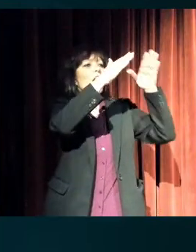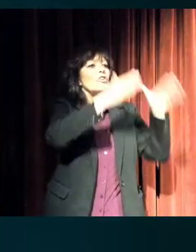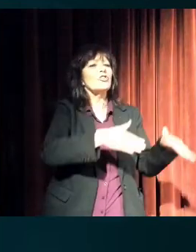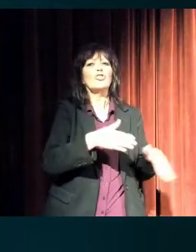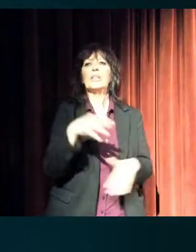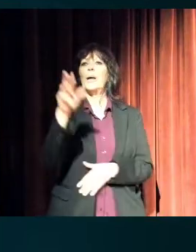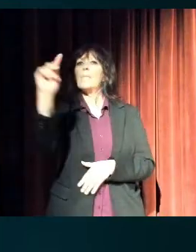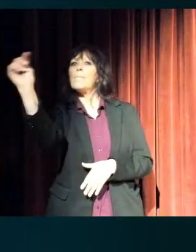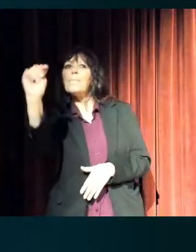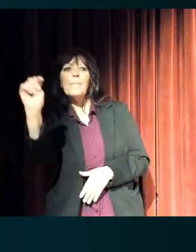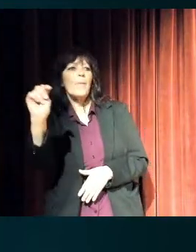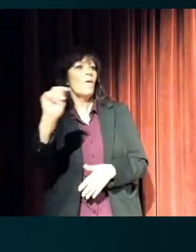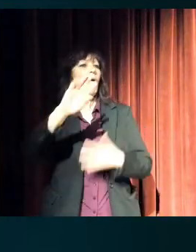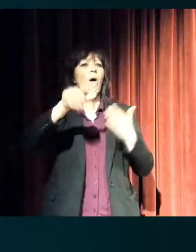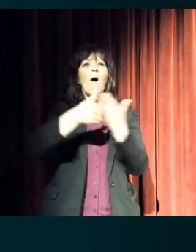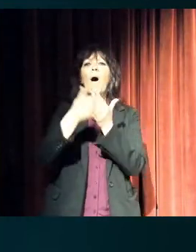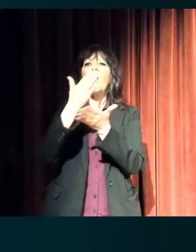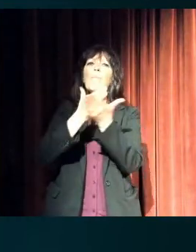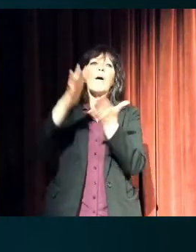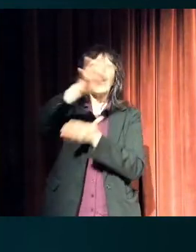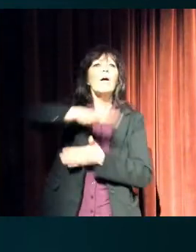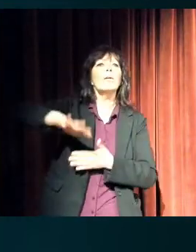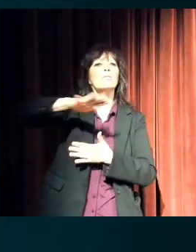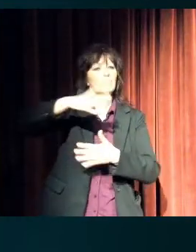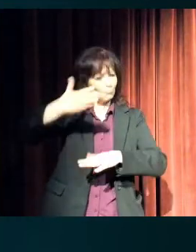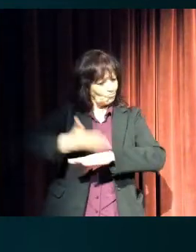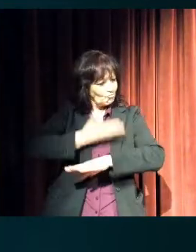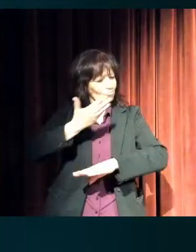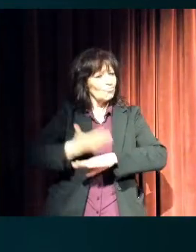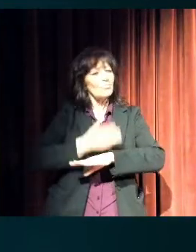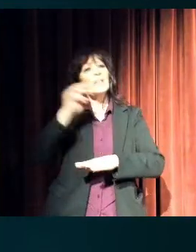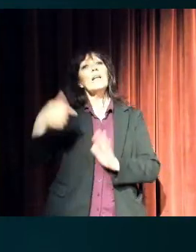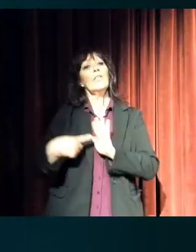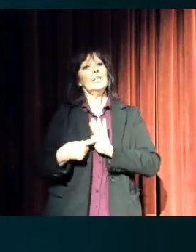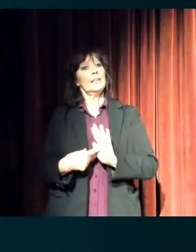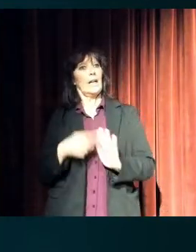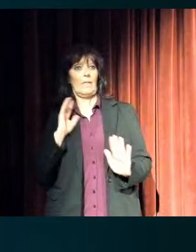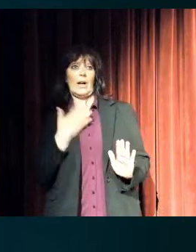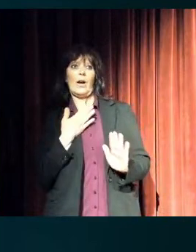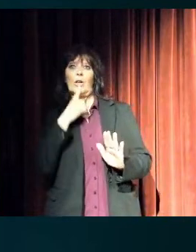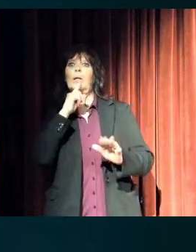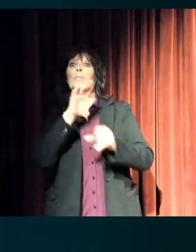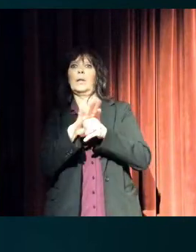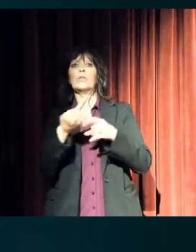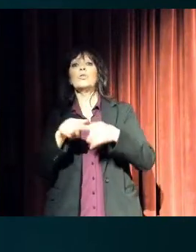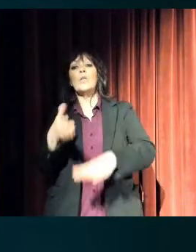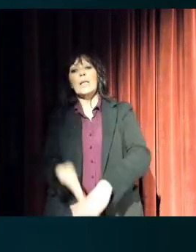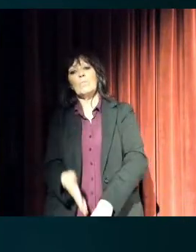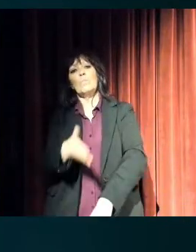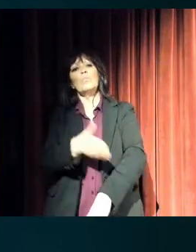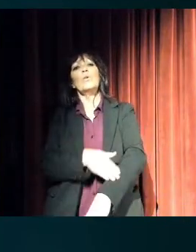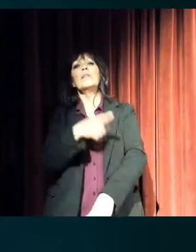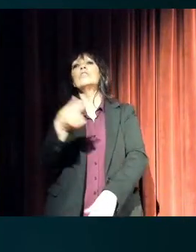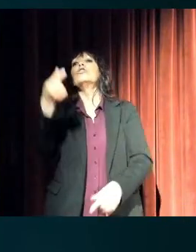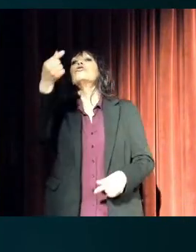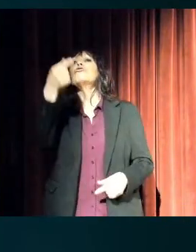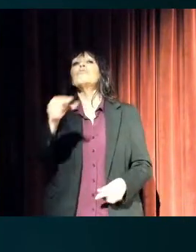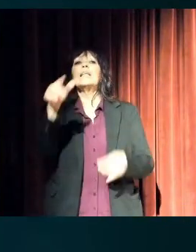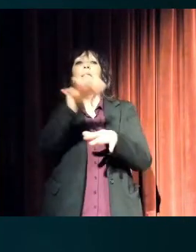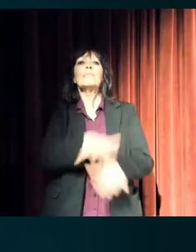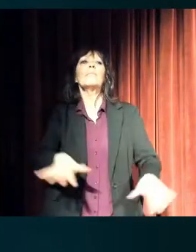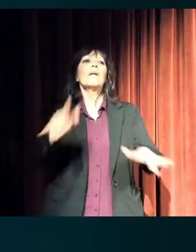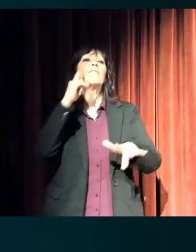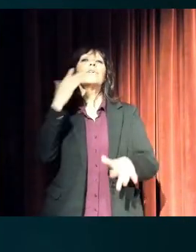restrooms, amenities of all facets of our parks have been ongoing, and is another sign of our commitment to improving these green spaces for the